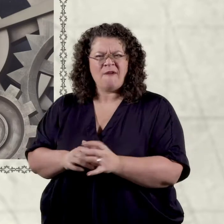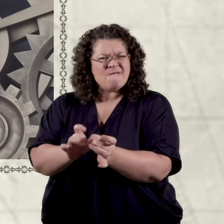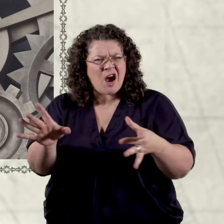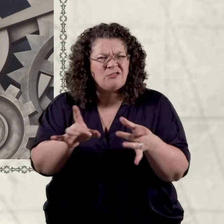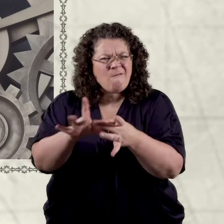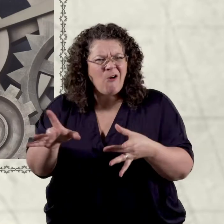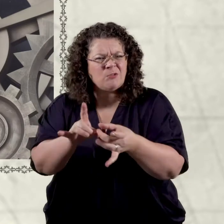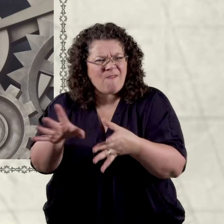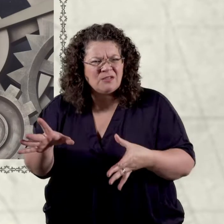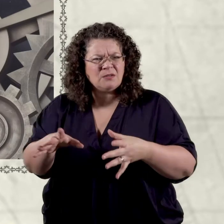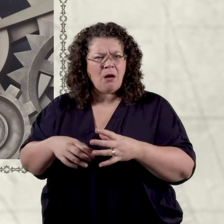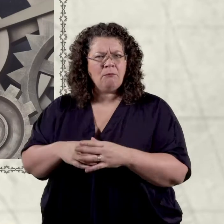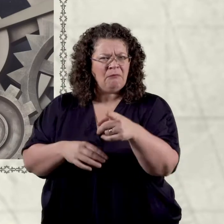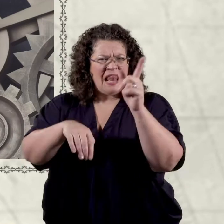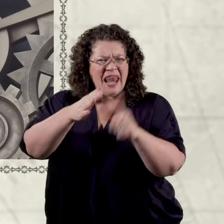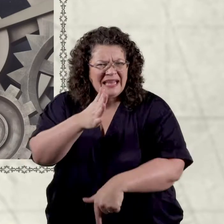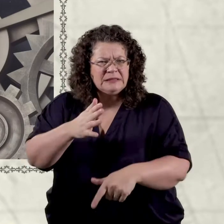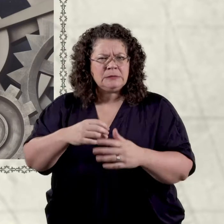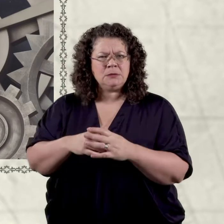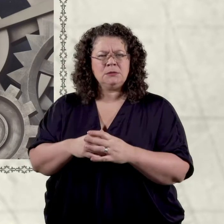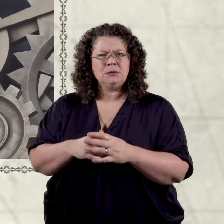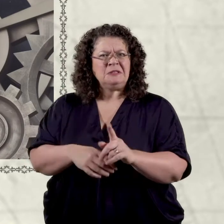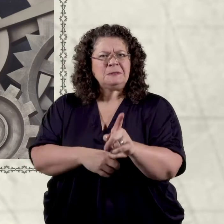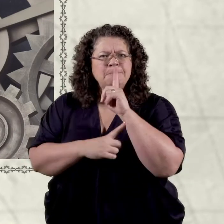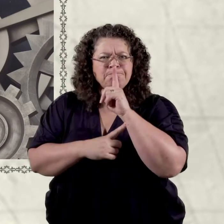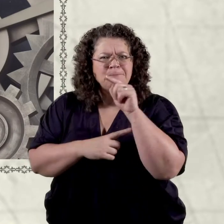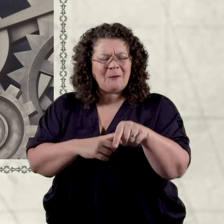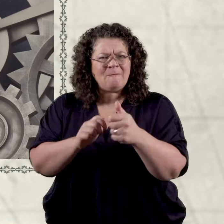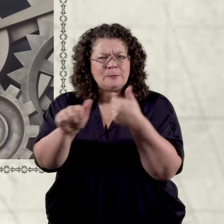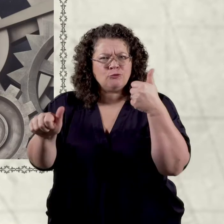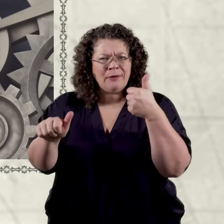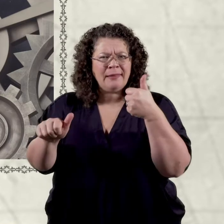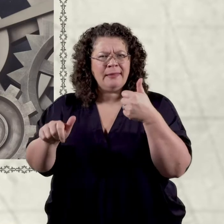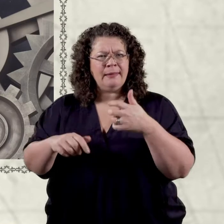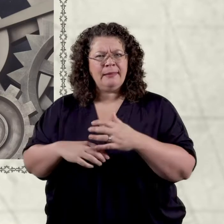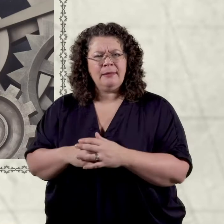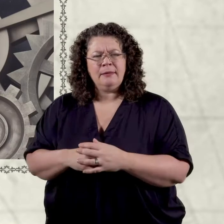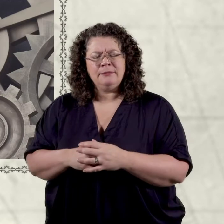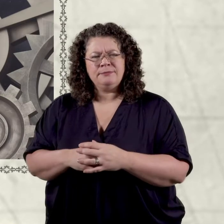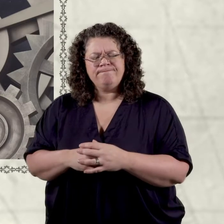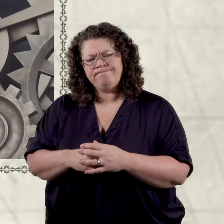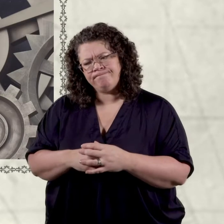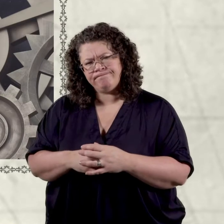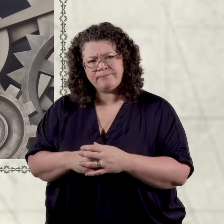Faster, faster. You're late. Silence in this factory."